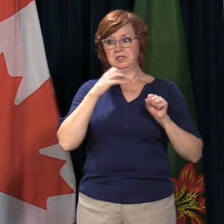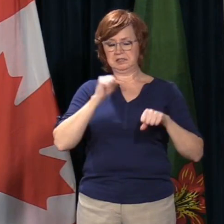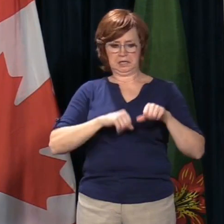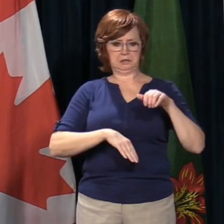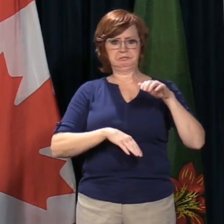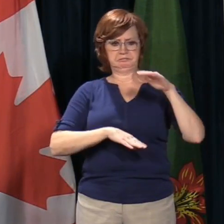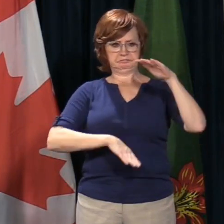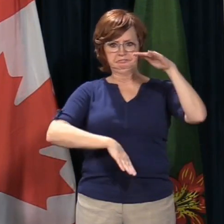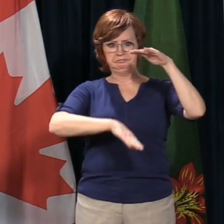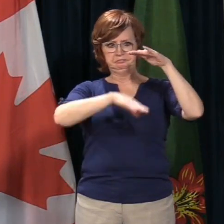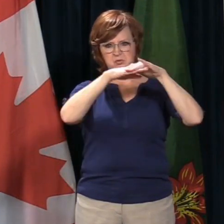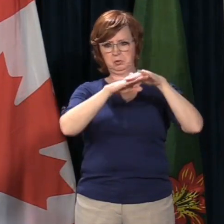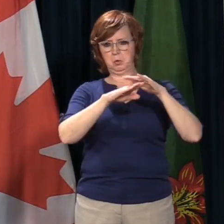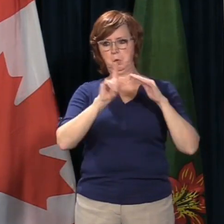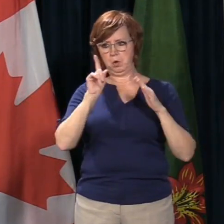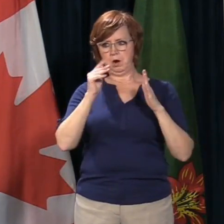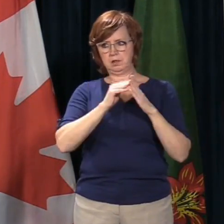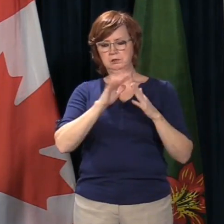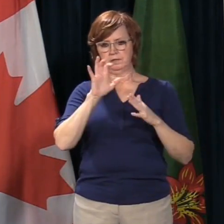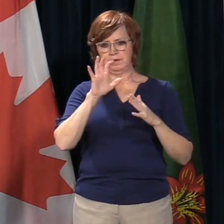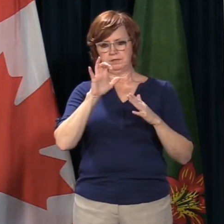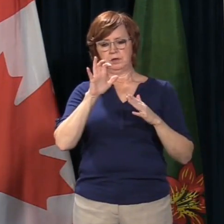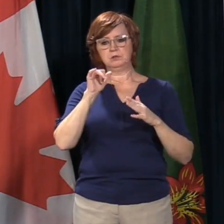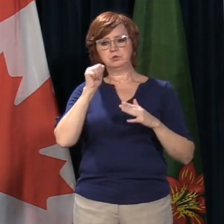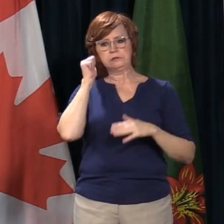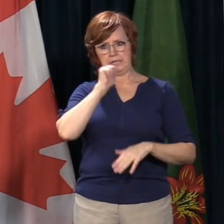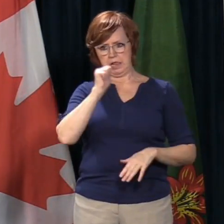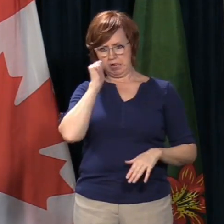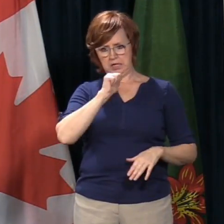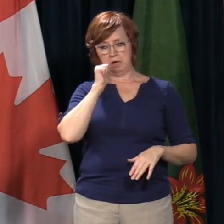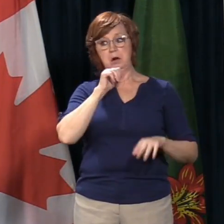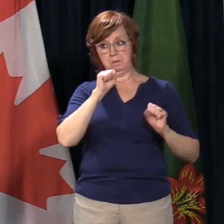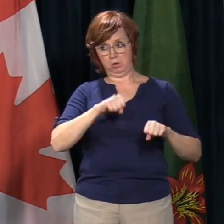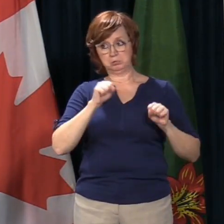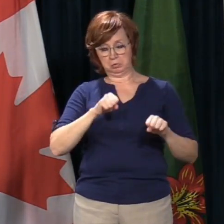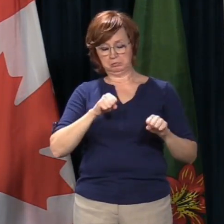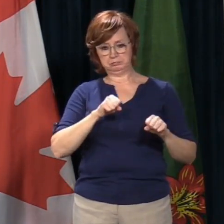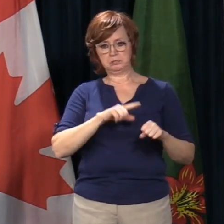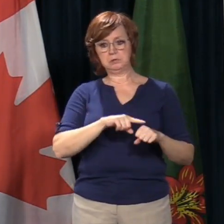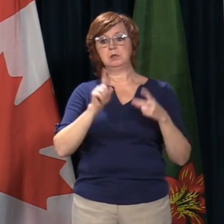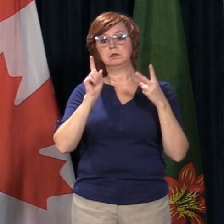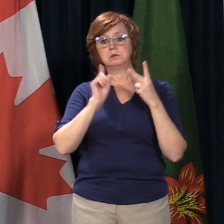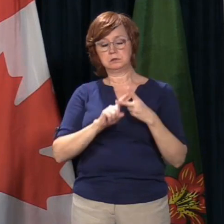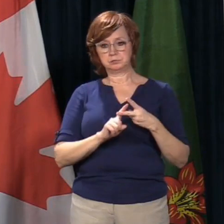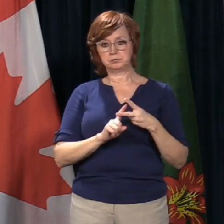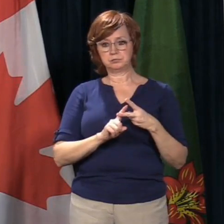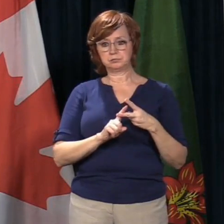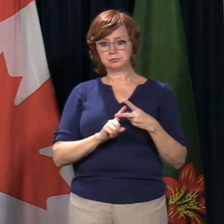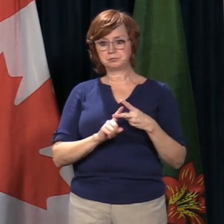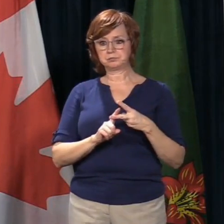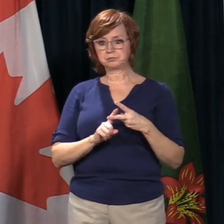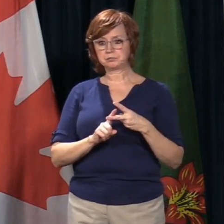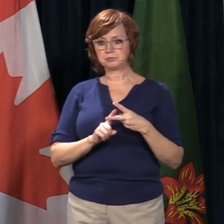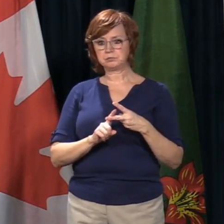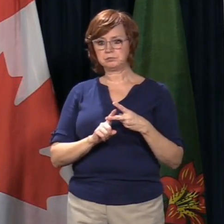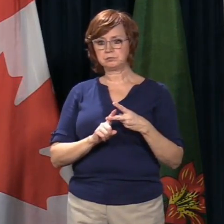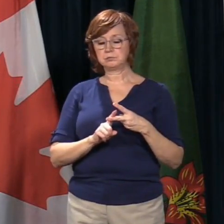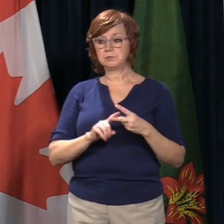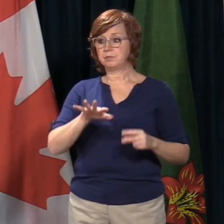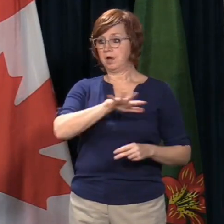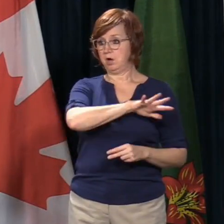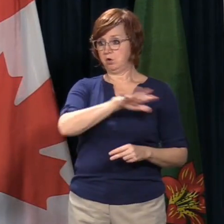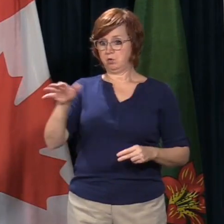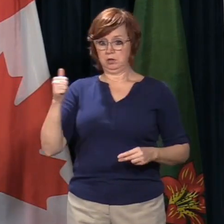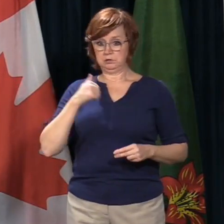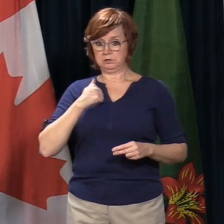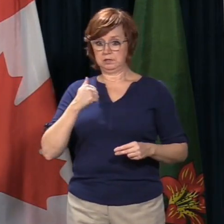or 1,500 tests a day, and indeed that's what we're working towards. I will also point out that among Canadian provinces,